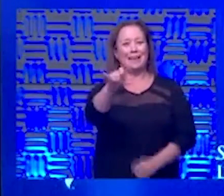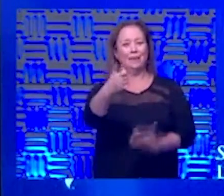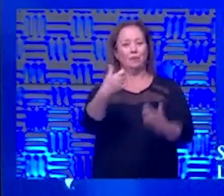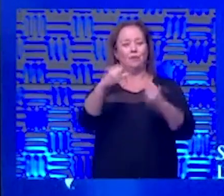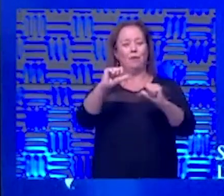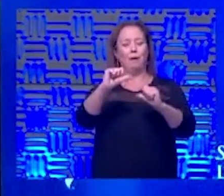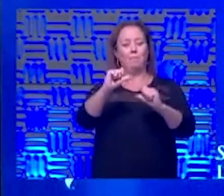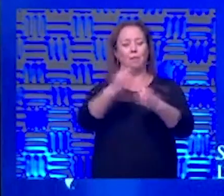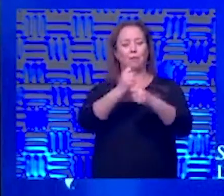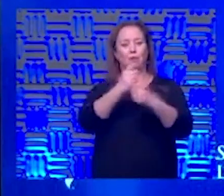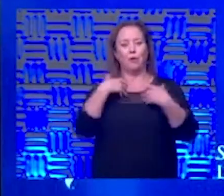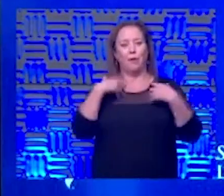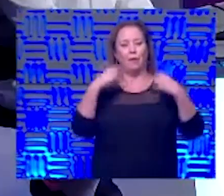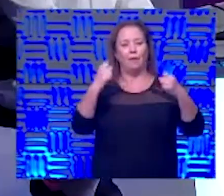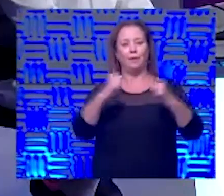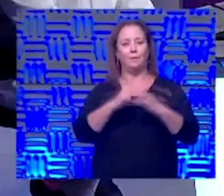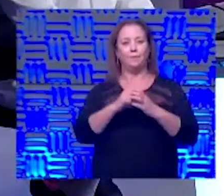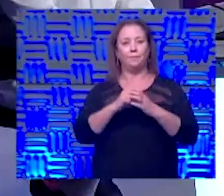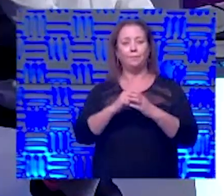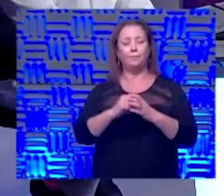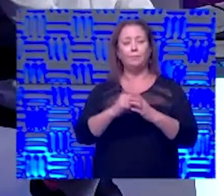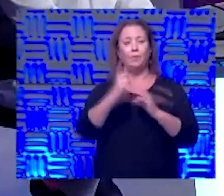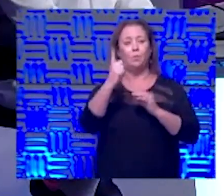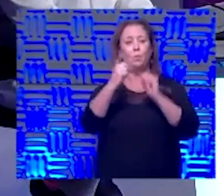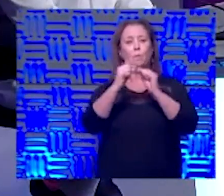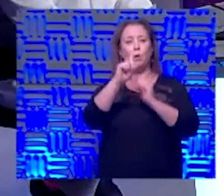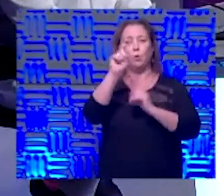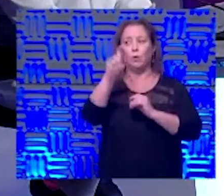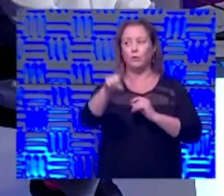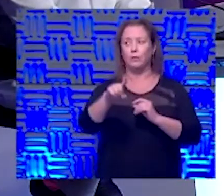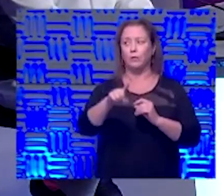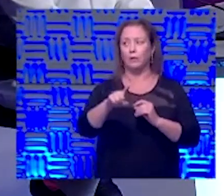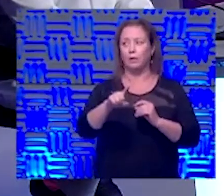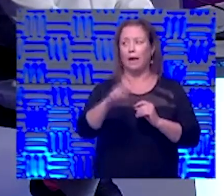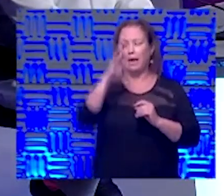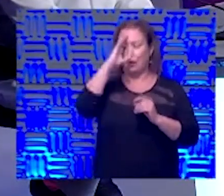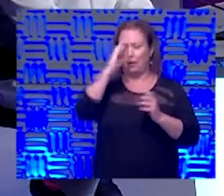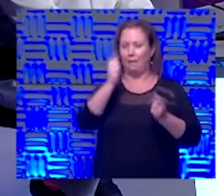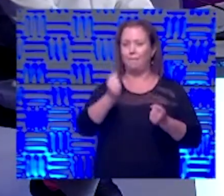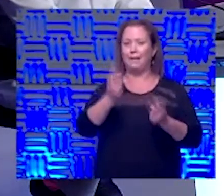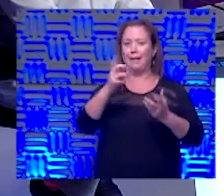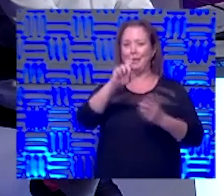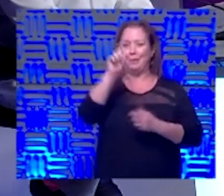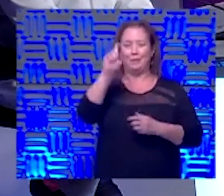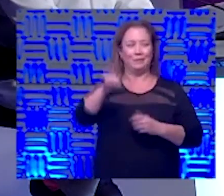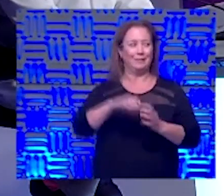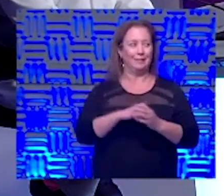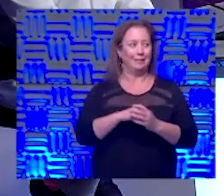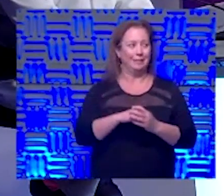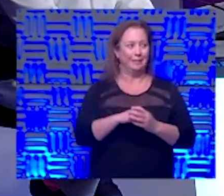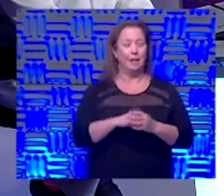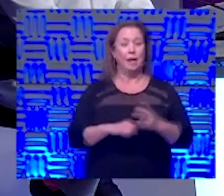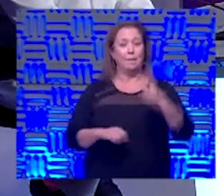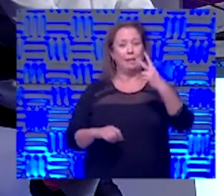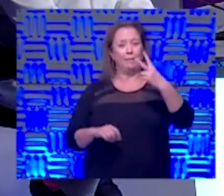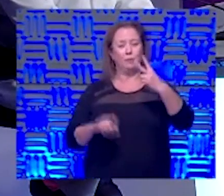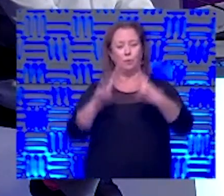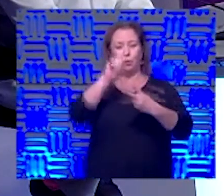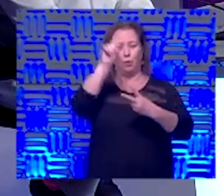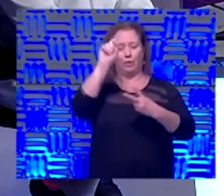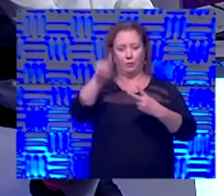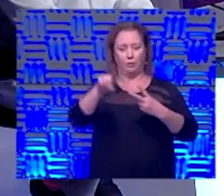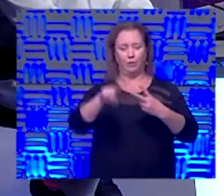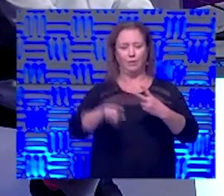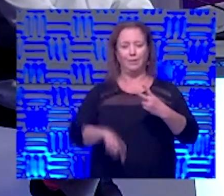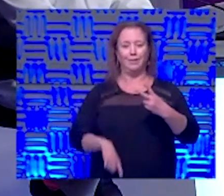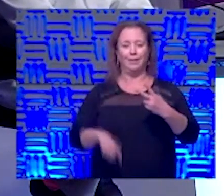and keep ourselves healthy. Jill, I think we have time for one more question. I know we have a lot, but there's great questions out there. Okay, I'm going to give you 2 really quick, and then the